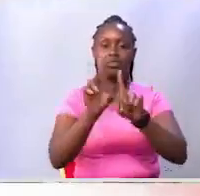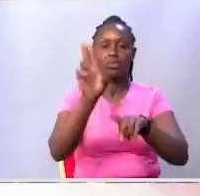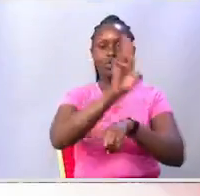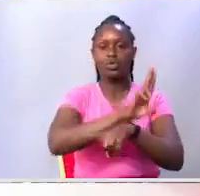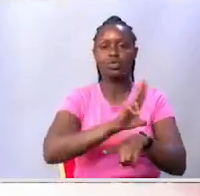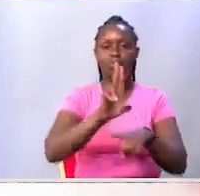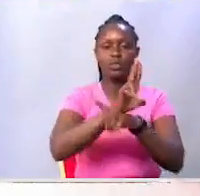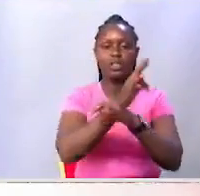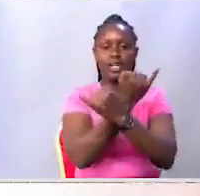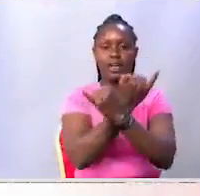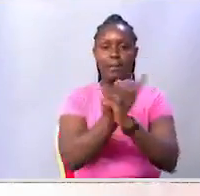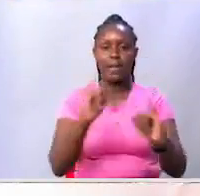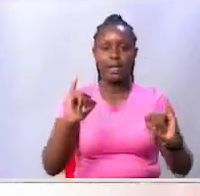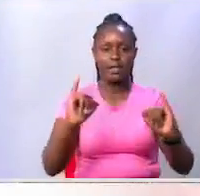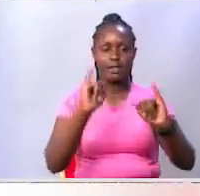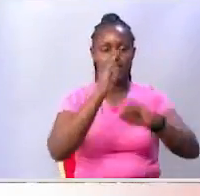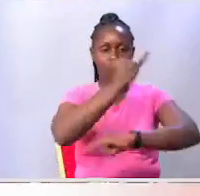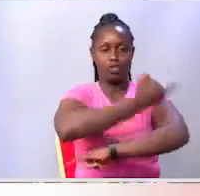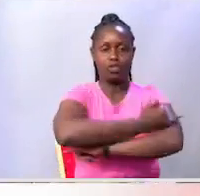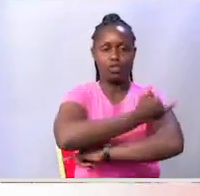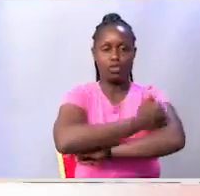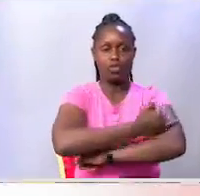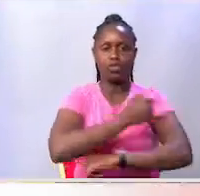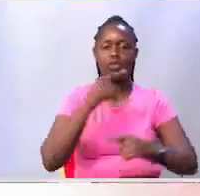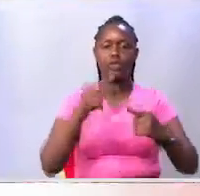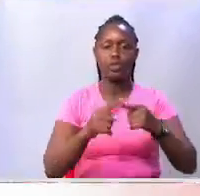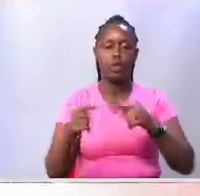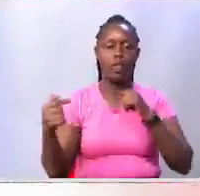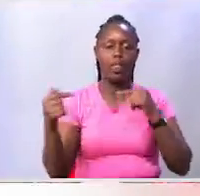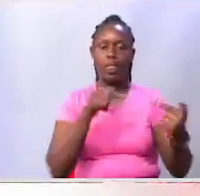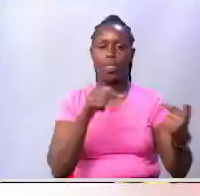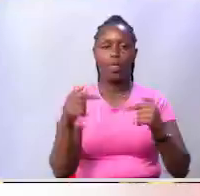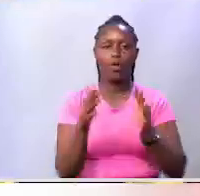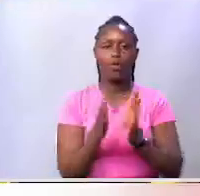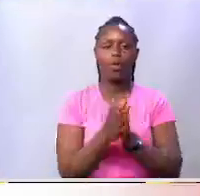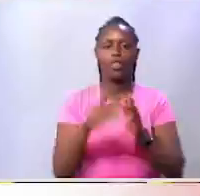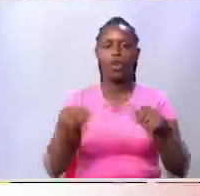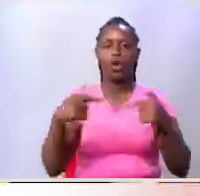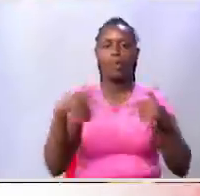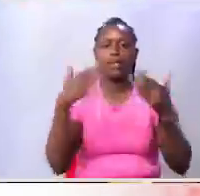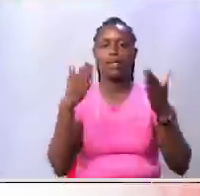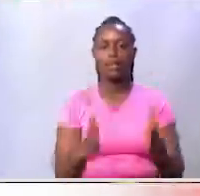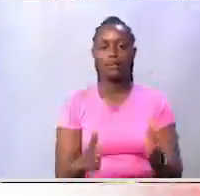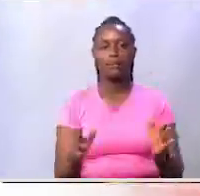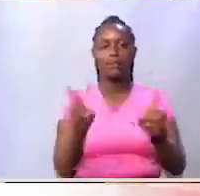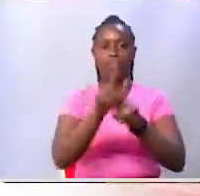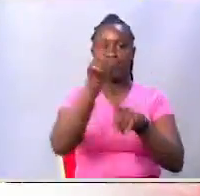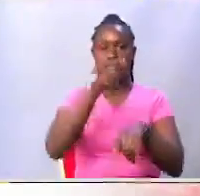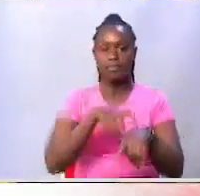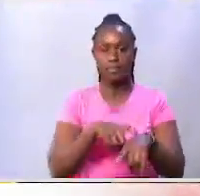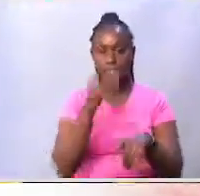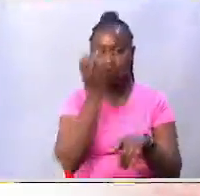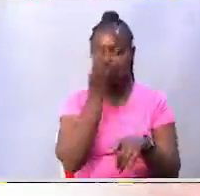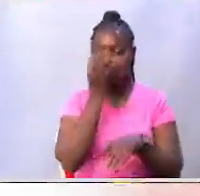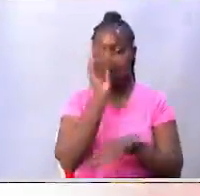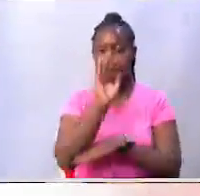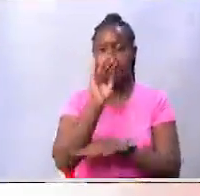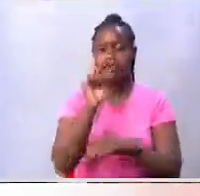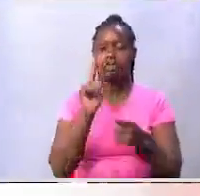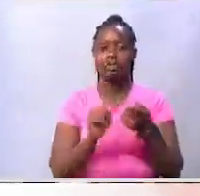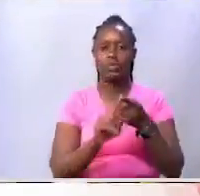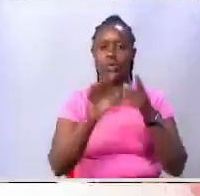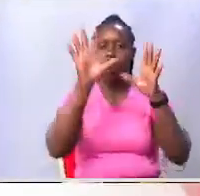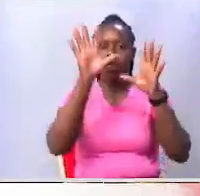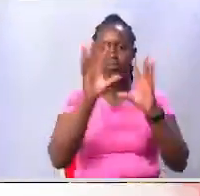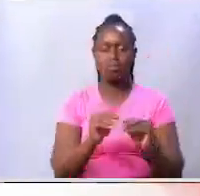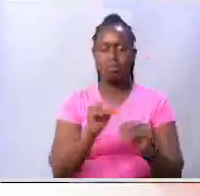use independent institutions to fight its competitors. At the same time, Ruto urged politicians to shun